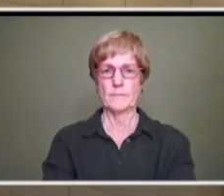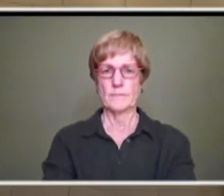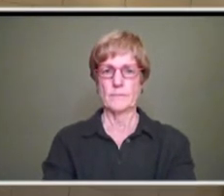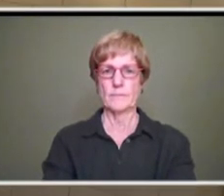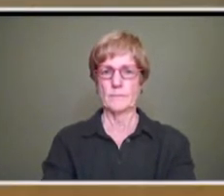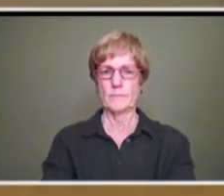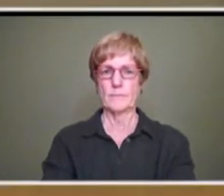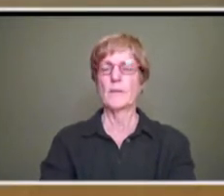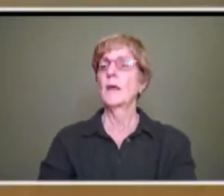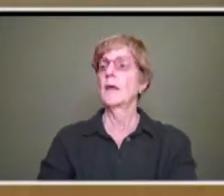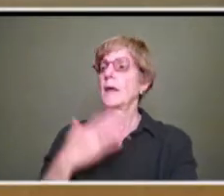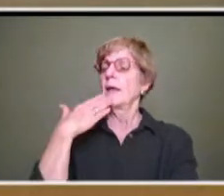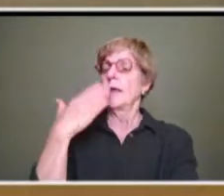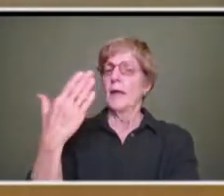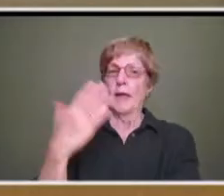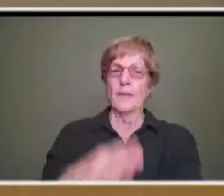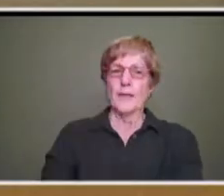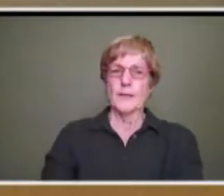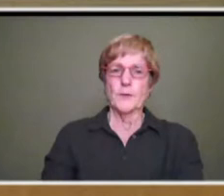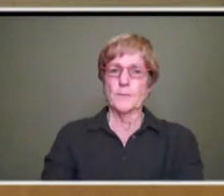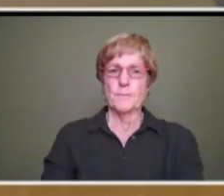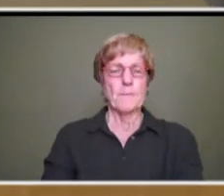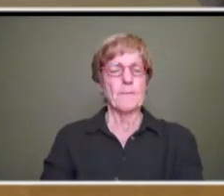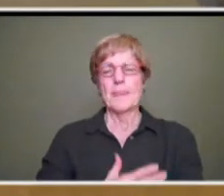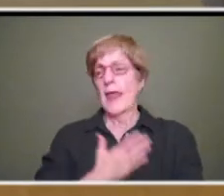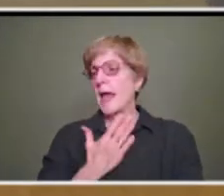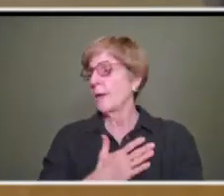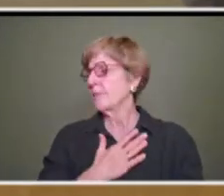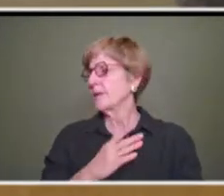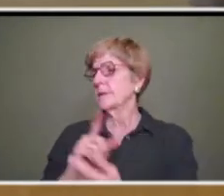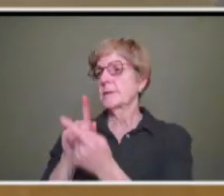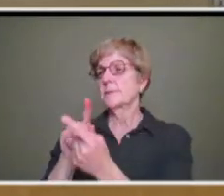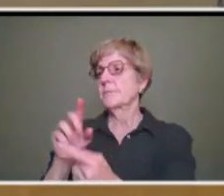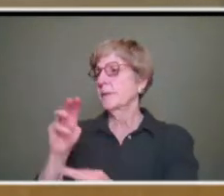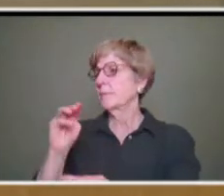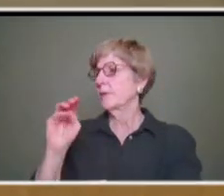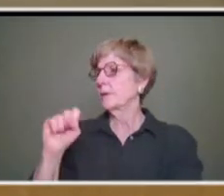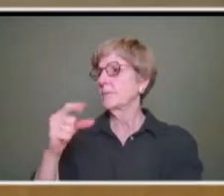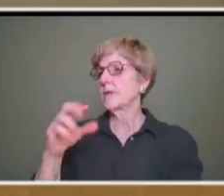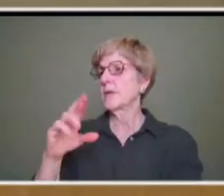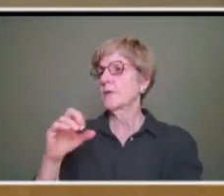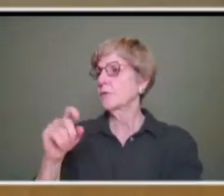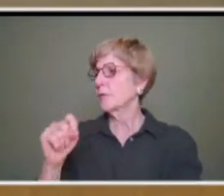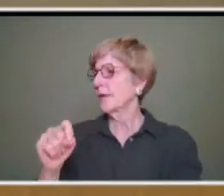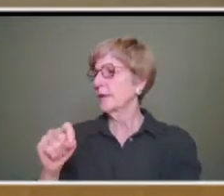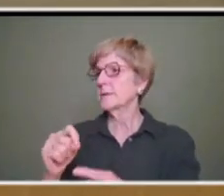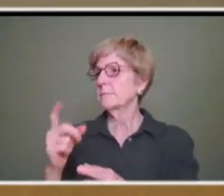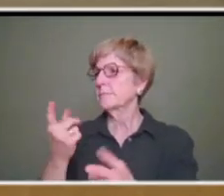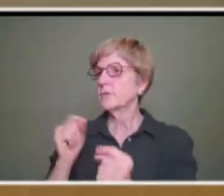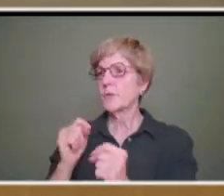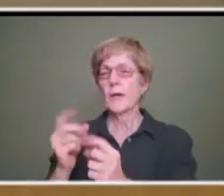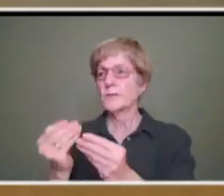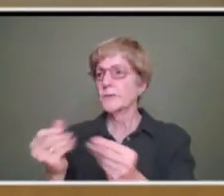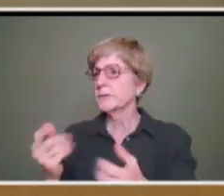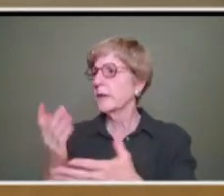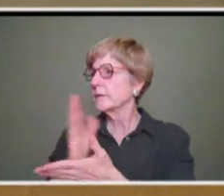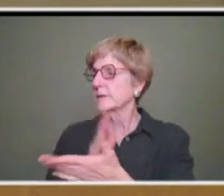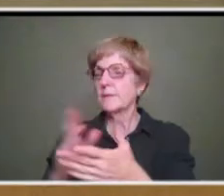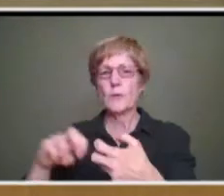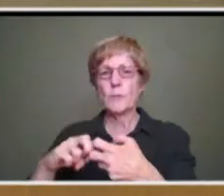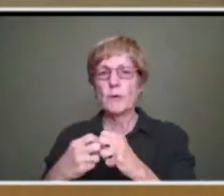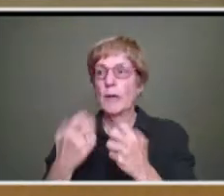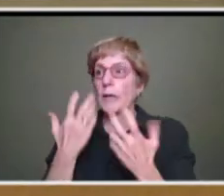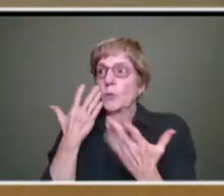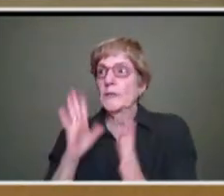uh thank you mayor Pro tem uh we'll be happy to meet with Miss Grant and see if we can address some of her concerns we weren't aware aware of those